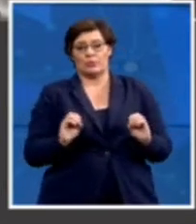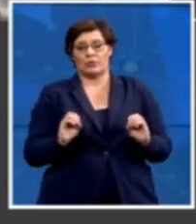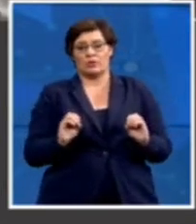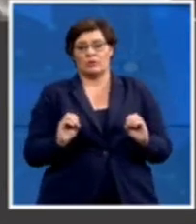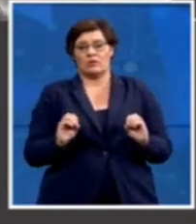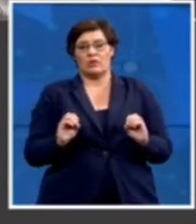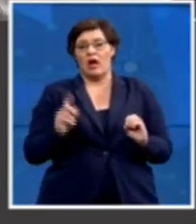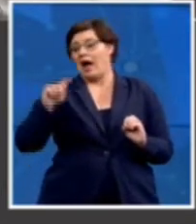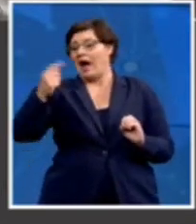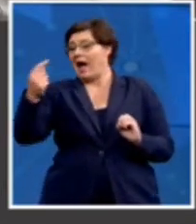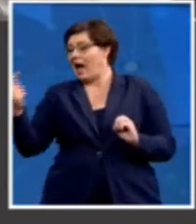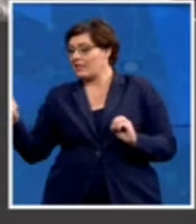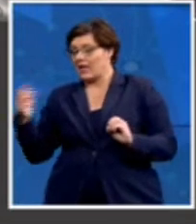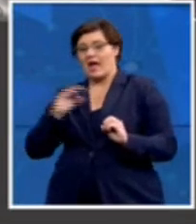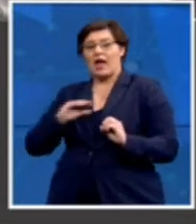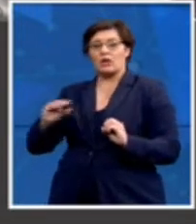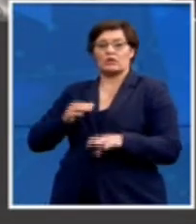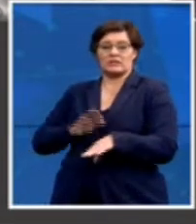times.